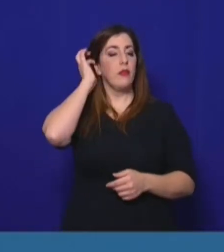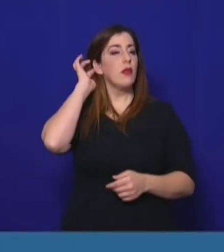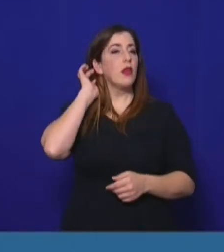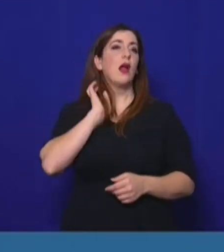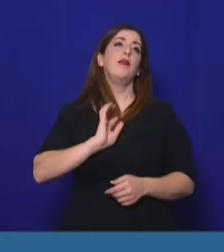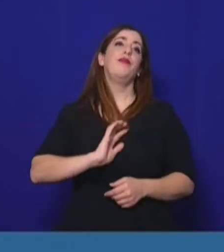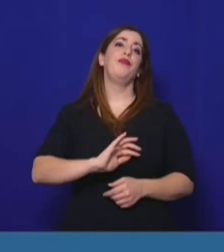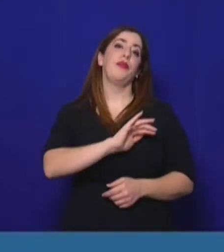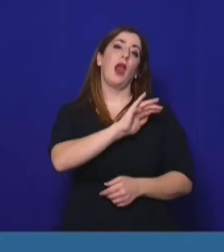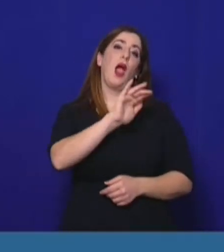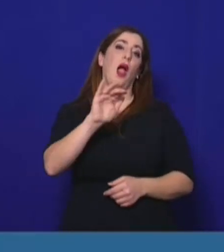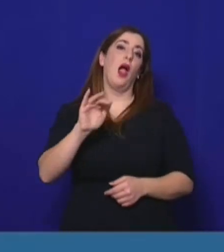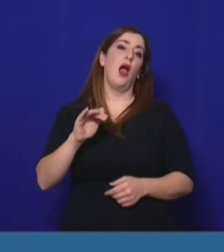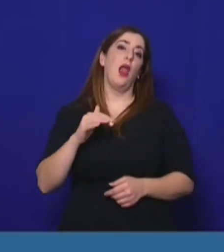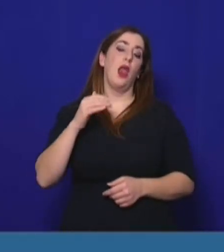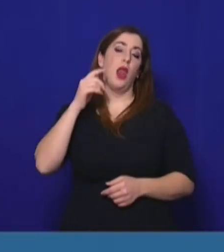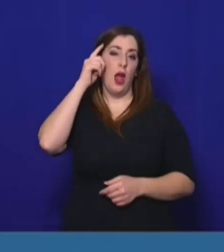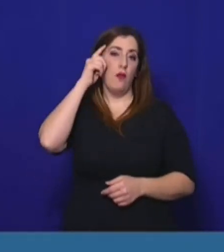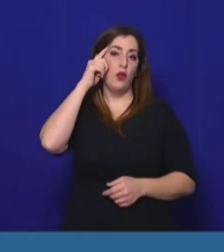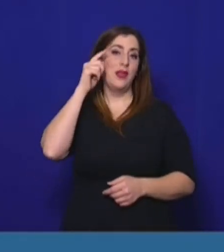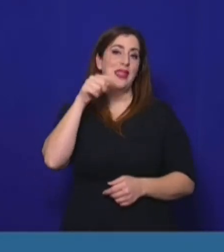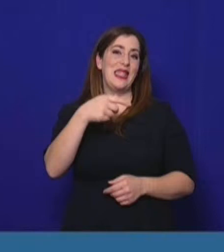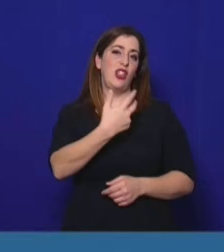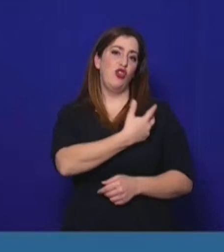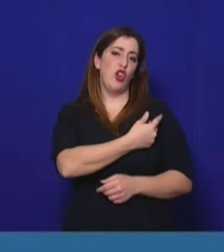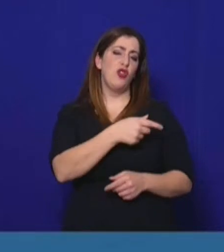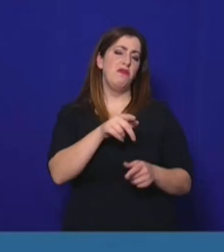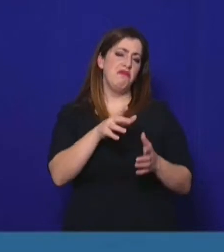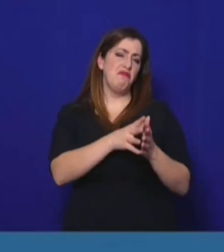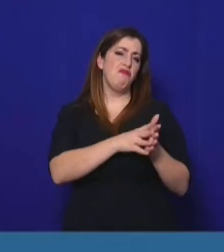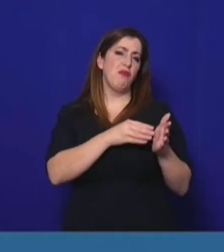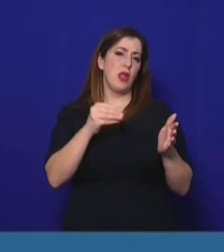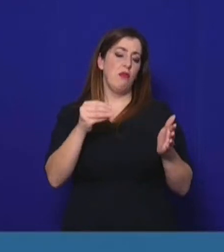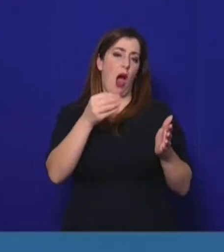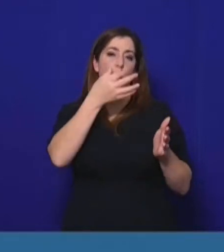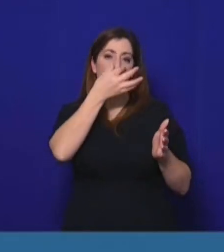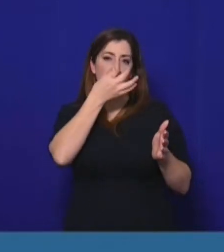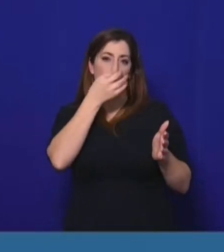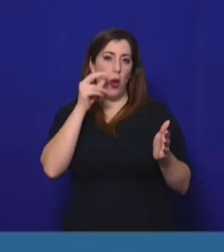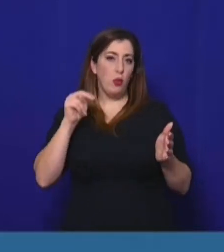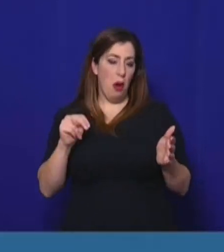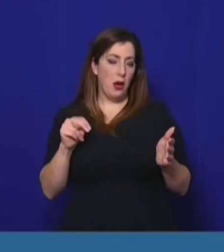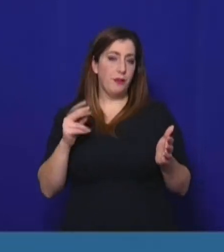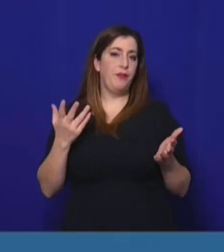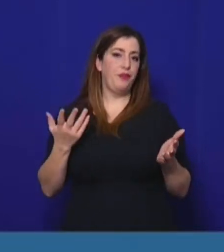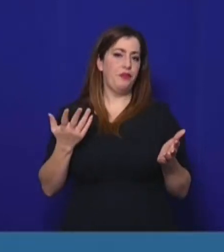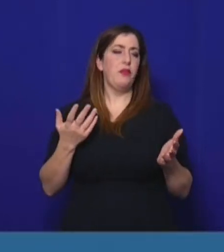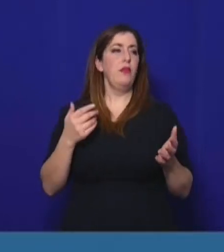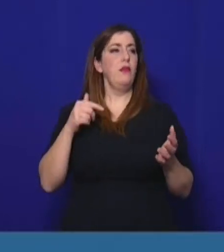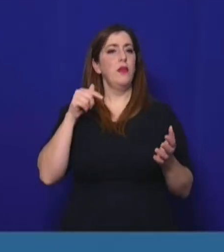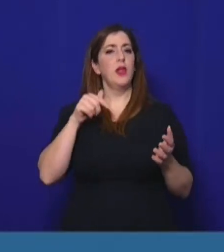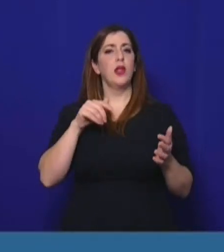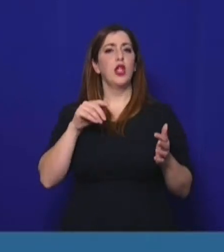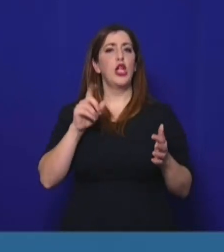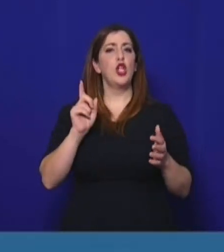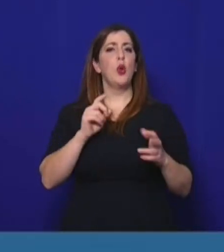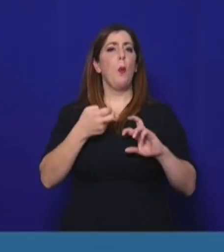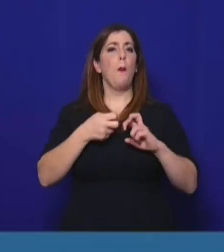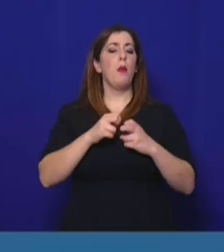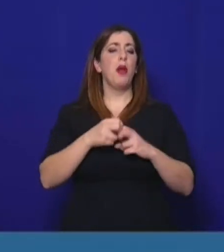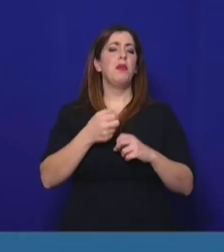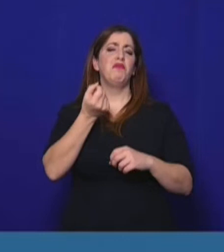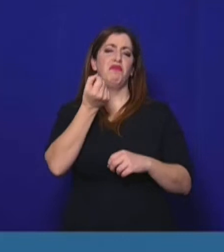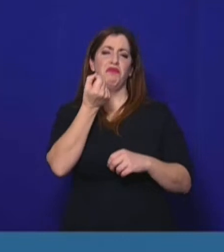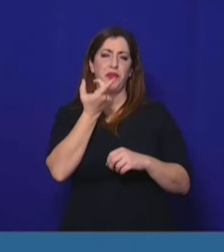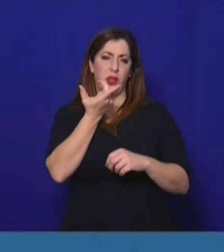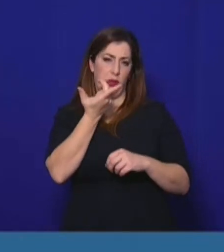tilqima li hija simili ħafna bħal tilqim ieħor bħal pereżempju tal-influenza li s-side effects tagħhom huma minimi